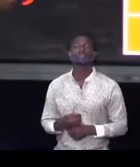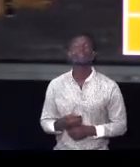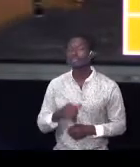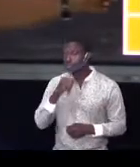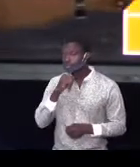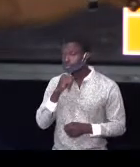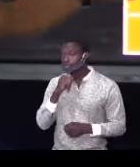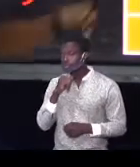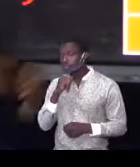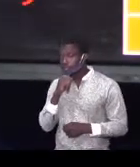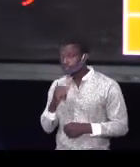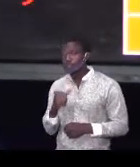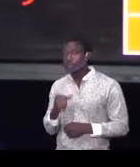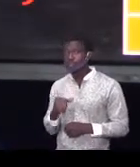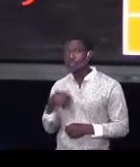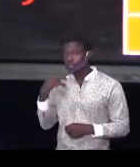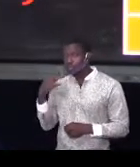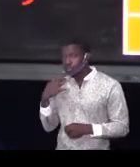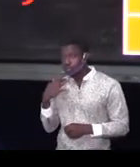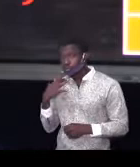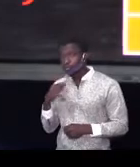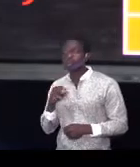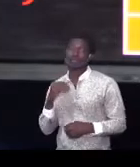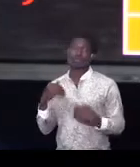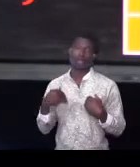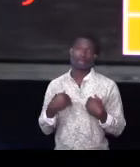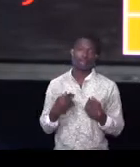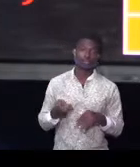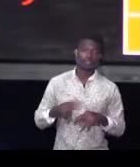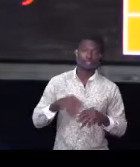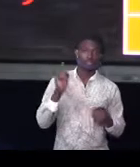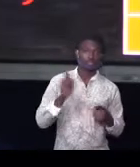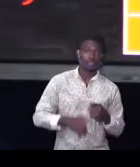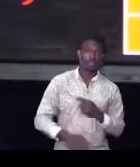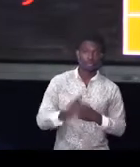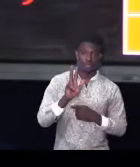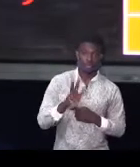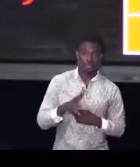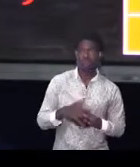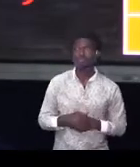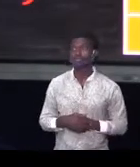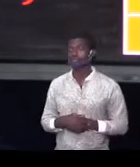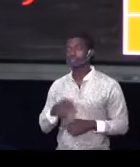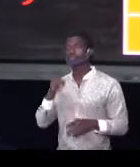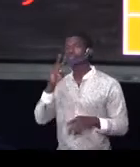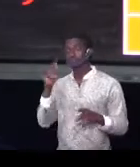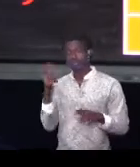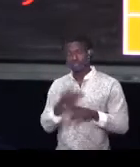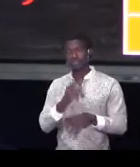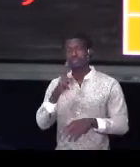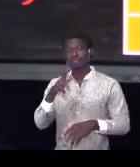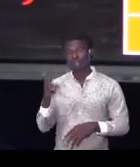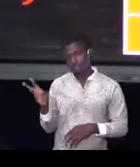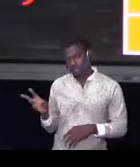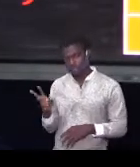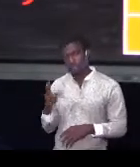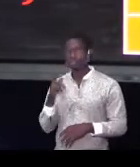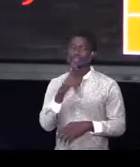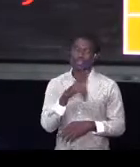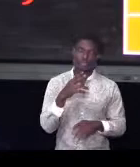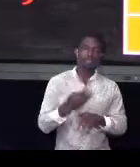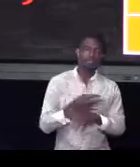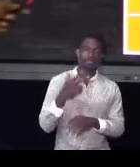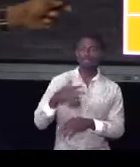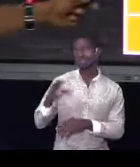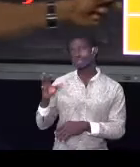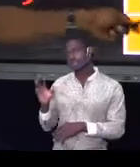one, I've increased it into 3 rooms. Okay, so that means I'm multiplying by 3. So now 2 times 3 is 6, 3 times 3 is 9.